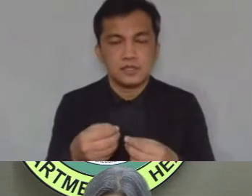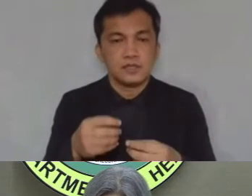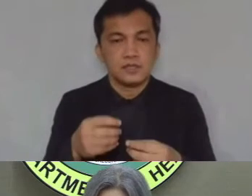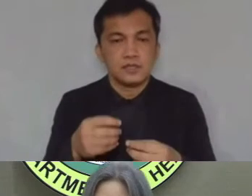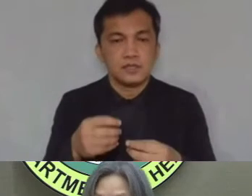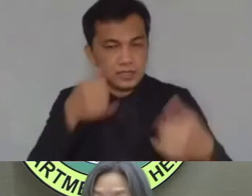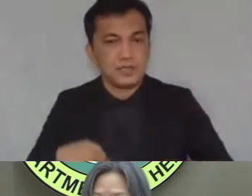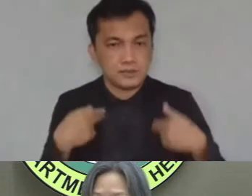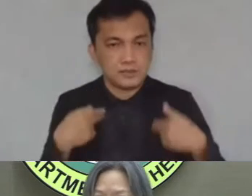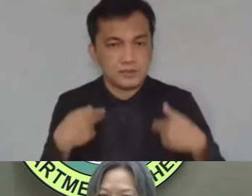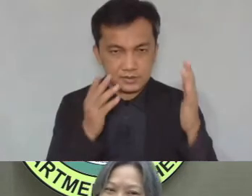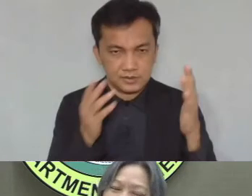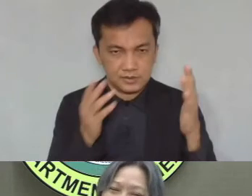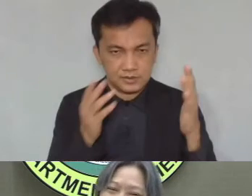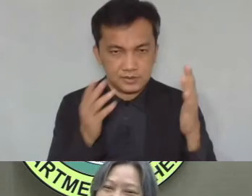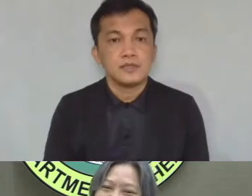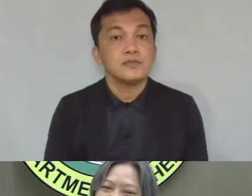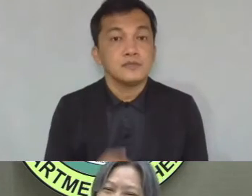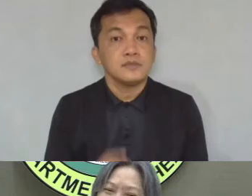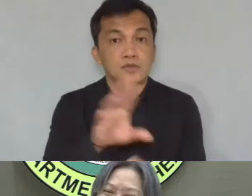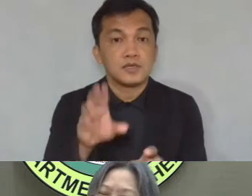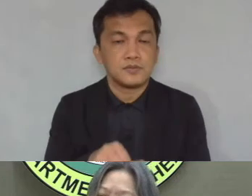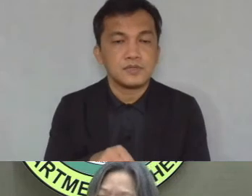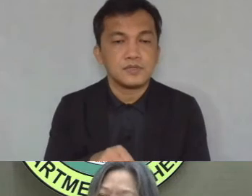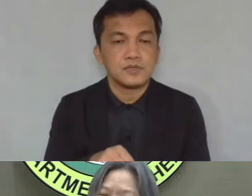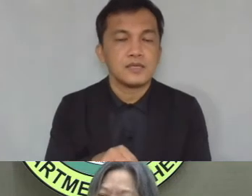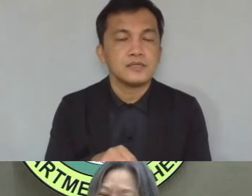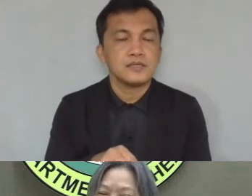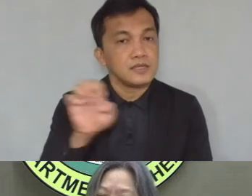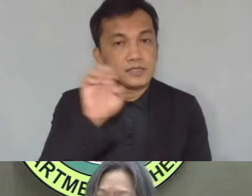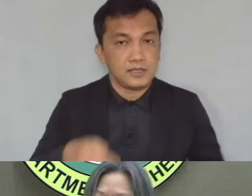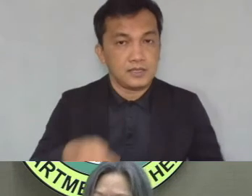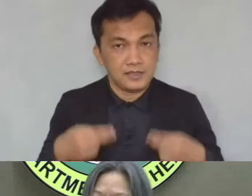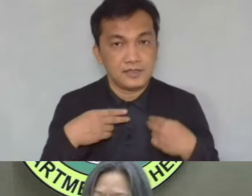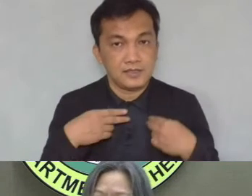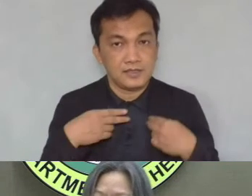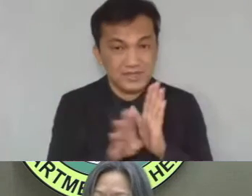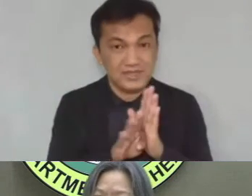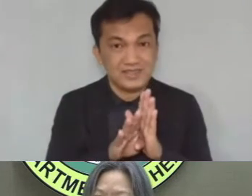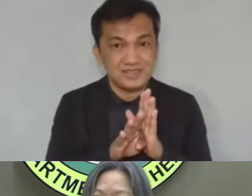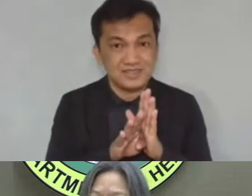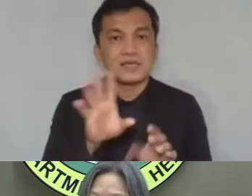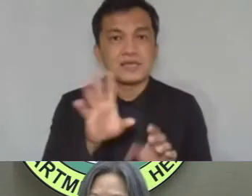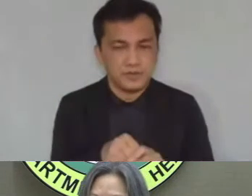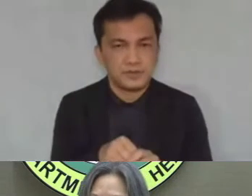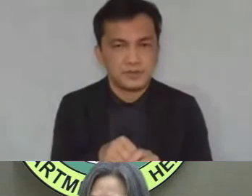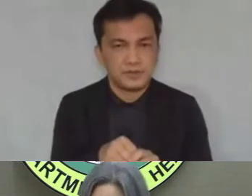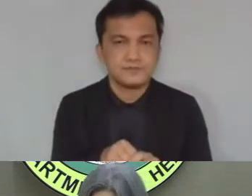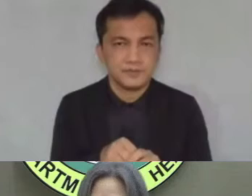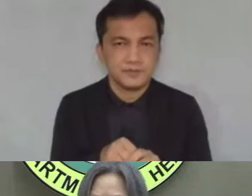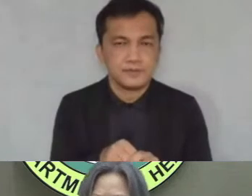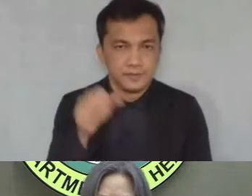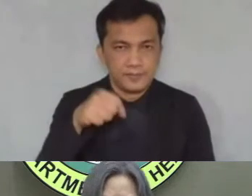providing telehealth services. Also, yun. So this is already incorporated in the e-health bill. That's